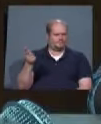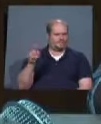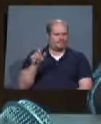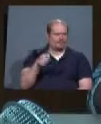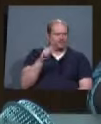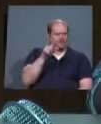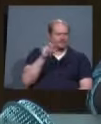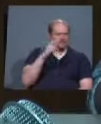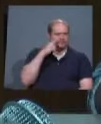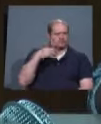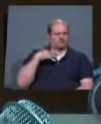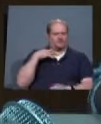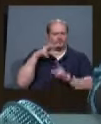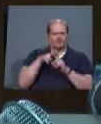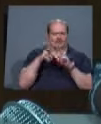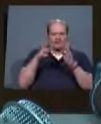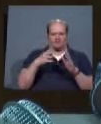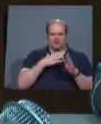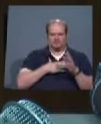Another question for the applicant, please.